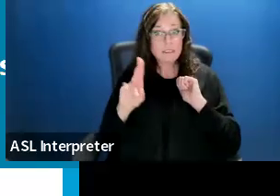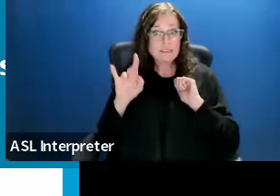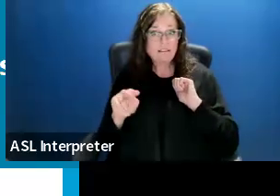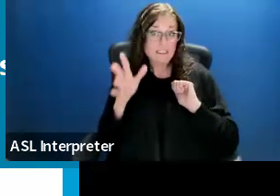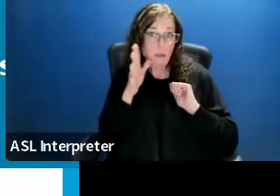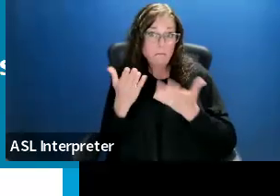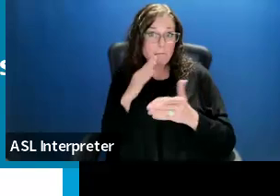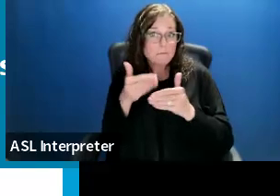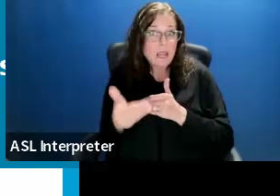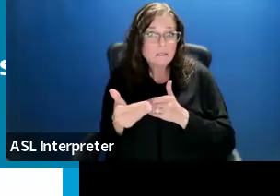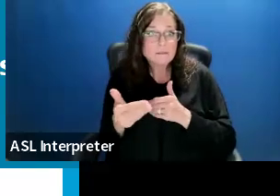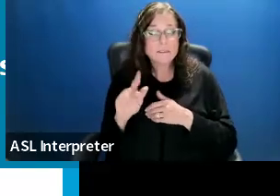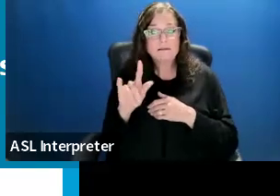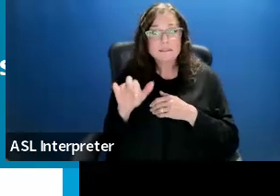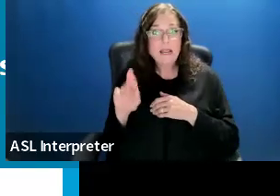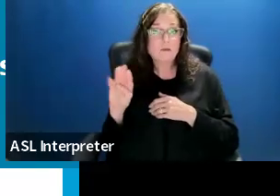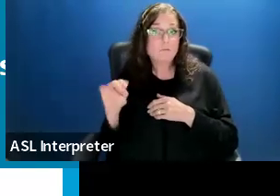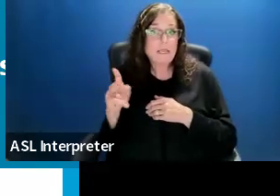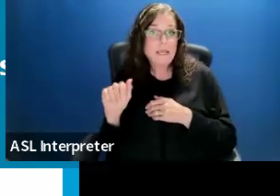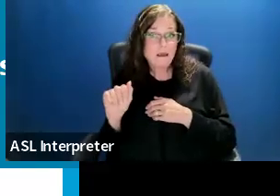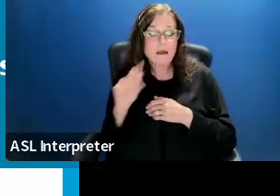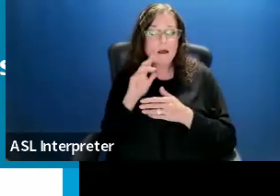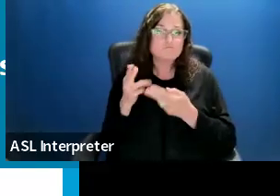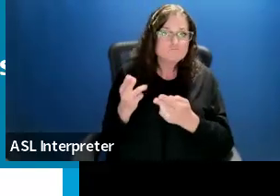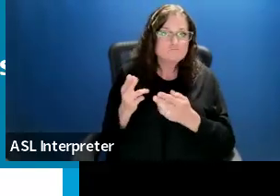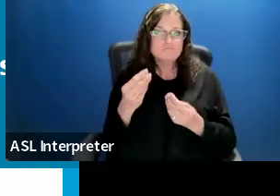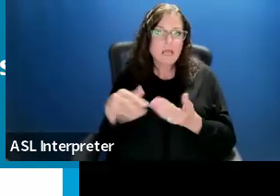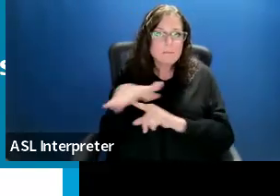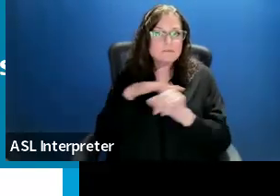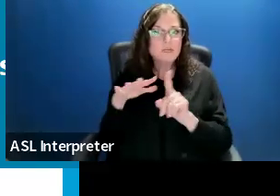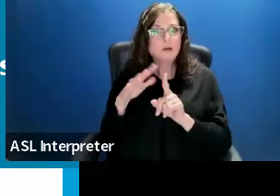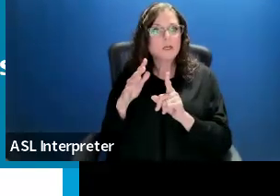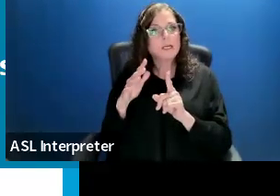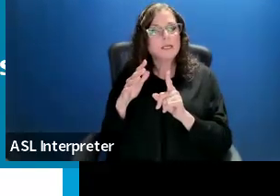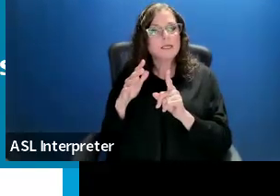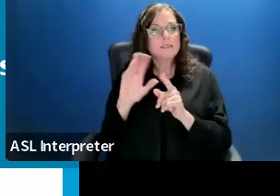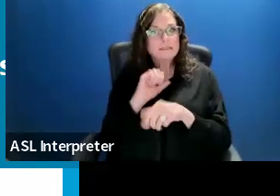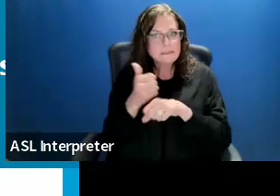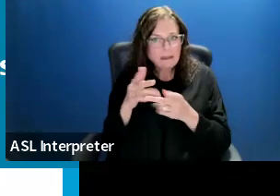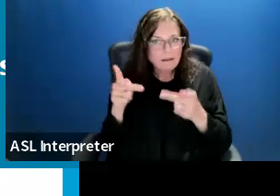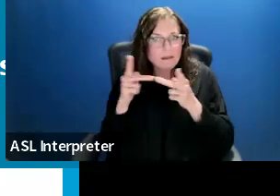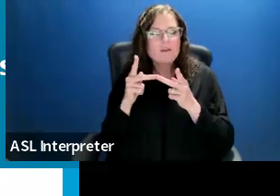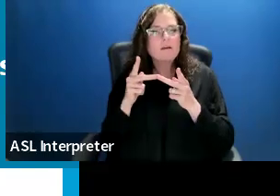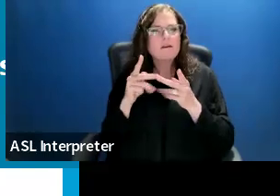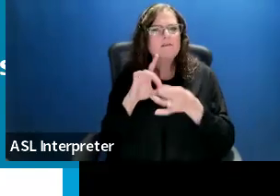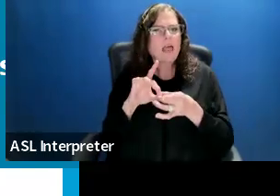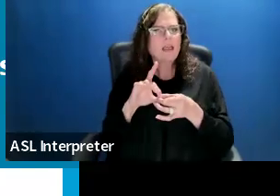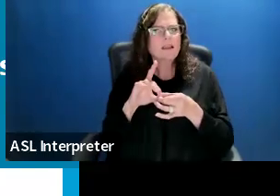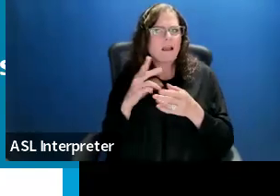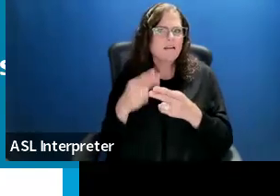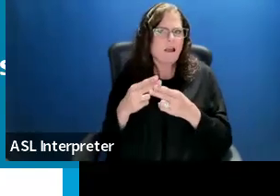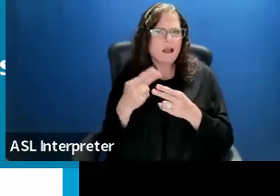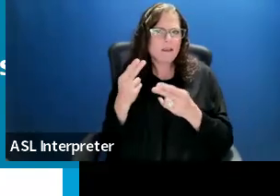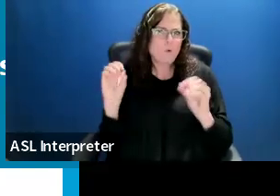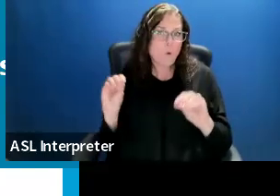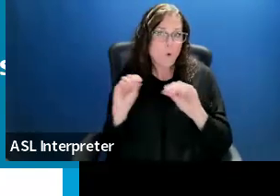be next. Author Taylor Mejia offers a richly atmospheric setting reminiscent of iconic horror locales like